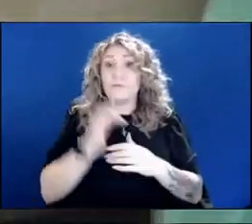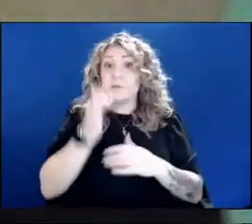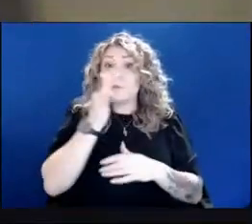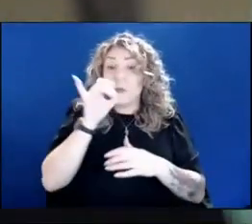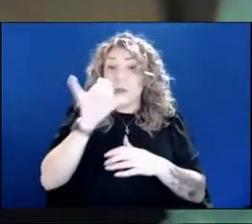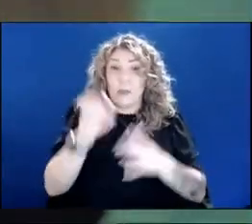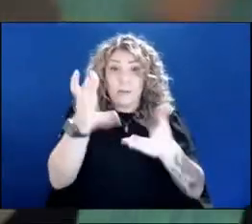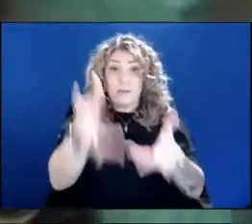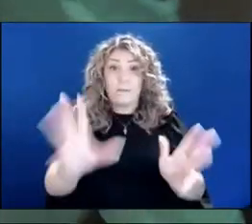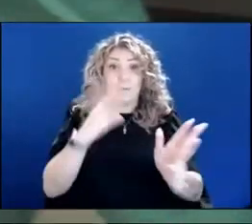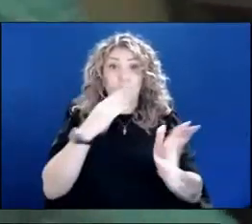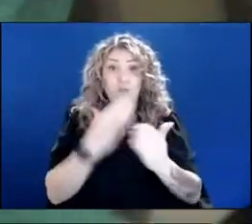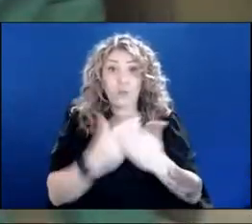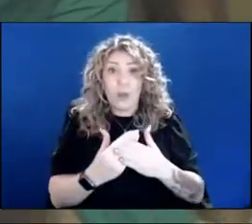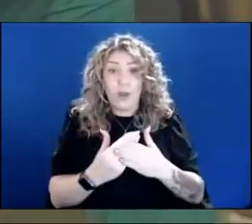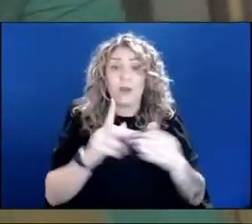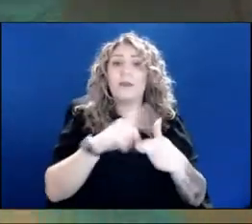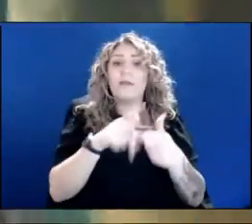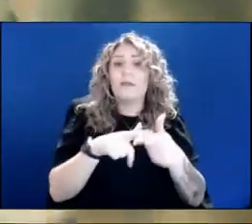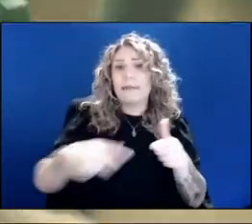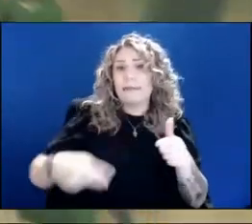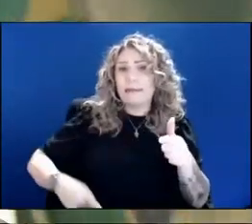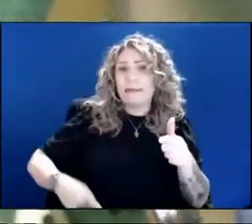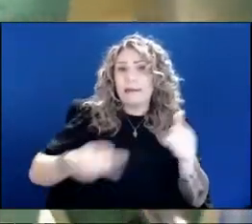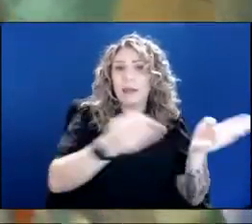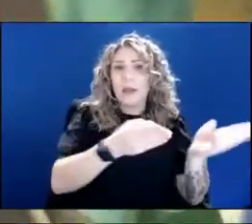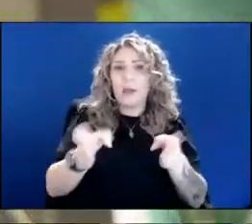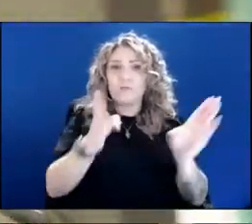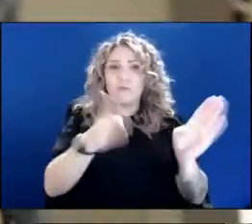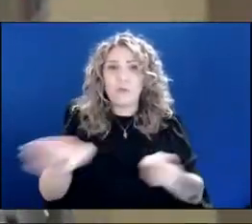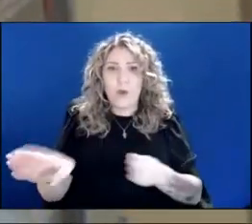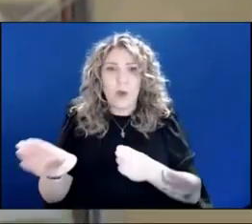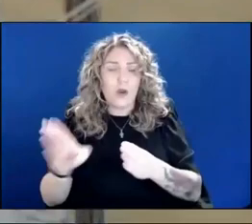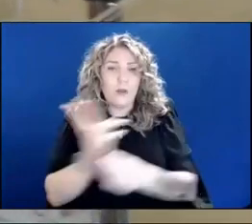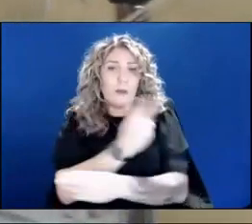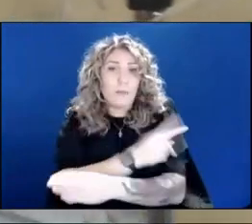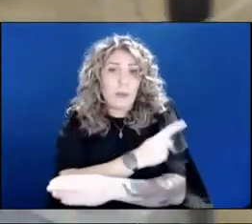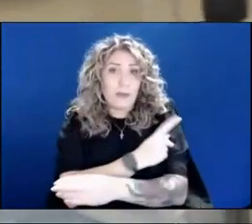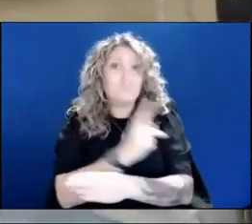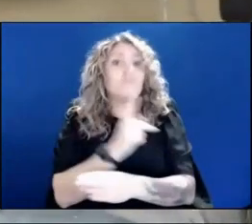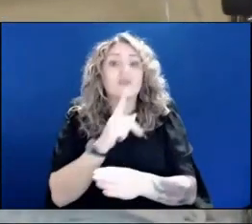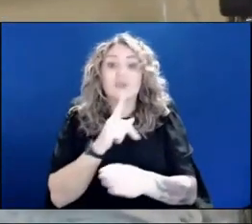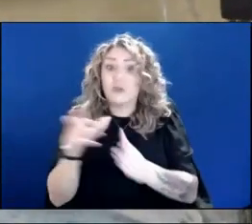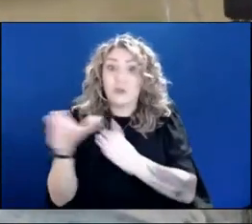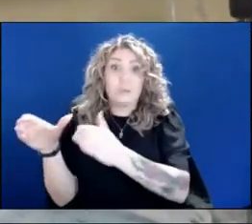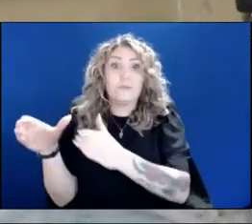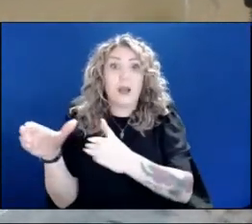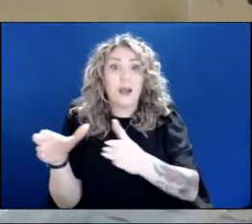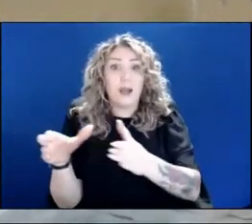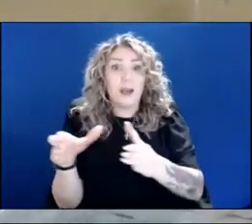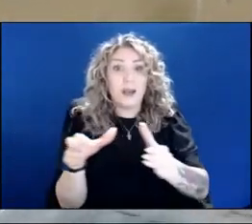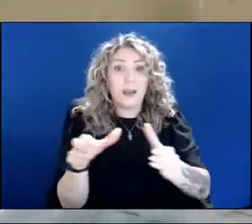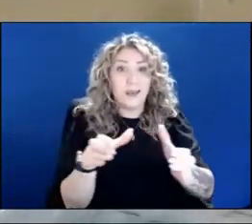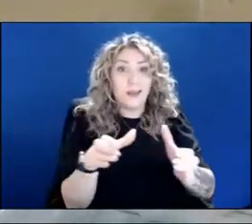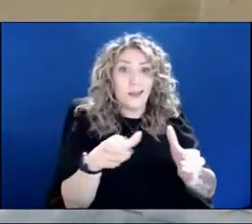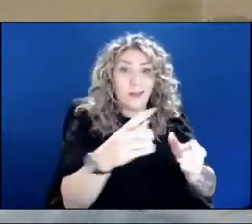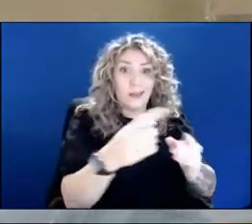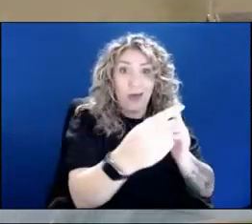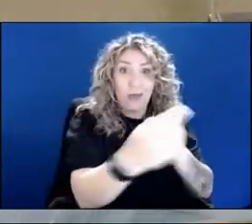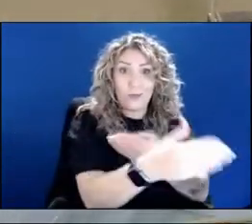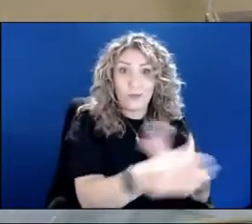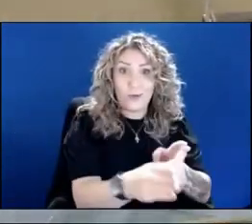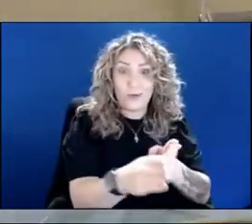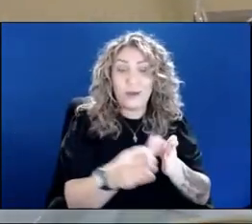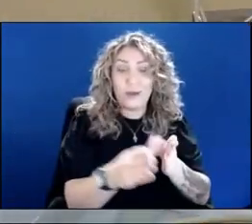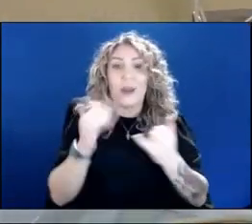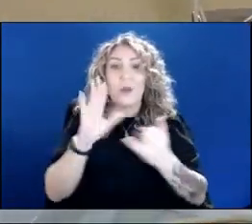we'll get the kidney and get the patient ready. And so we're literally wheeling it to one. We're just pushing it right across the hallway right there. Right across the hallway. And now it's into your OR. Yep. It's in